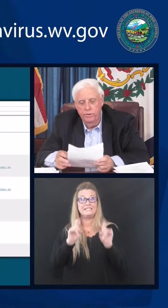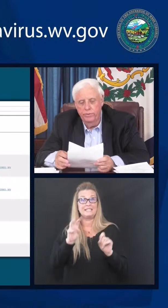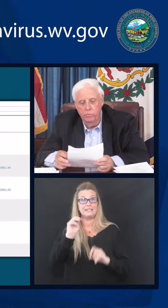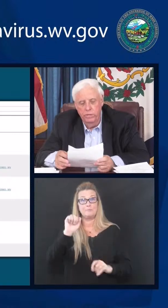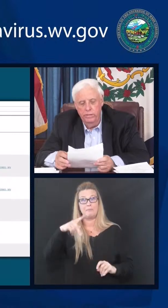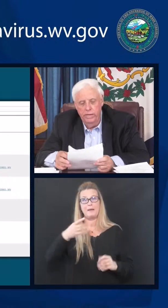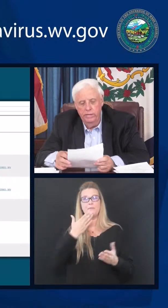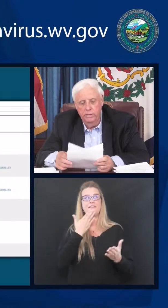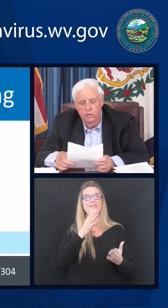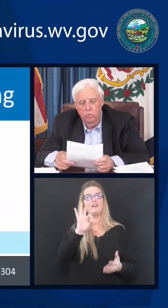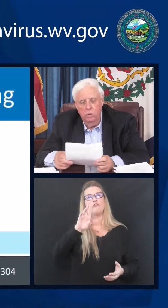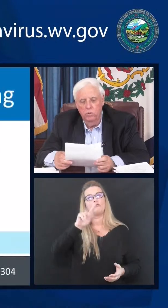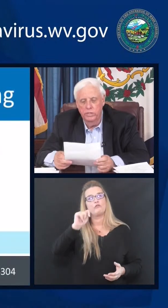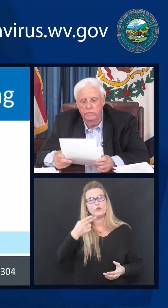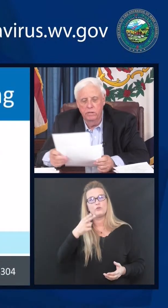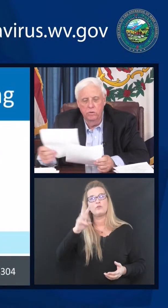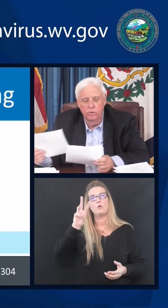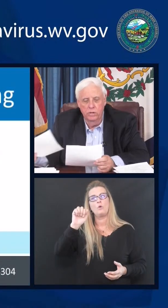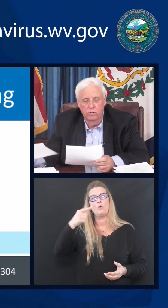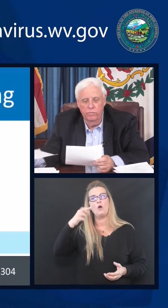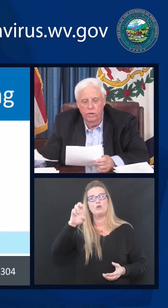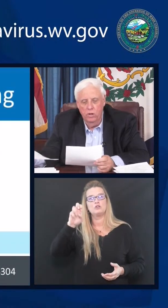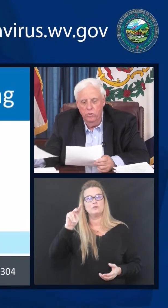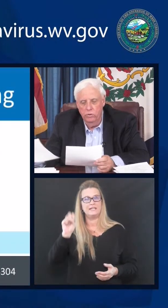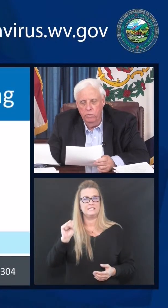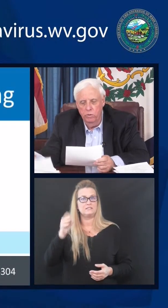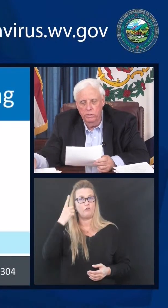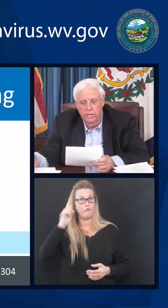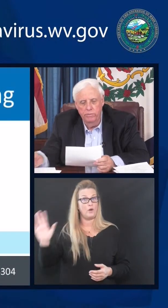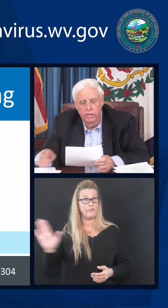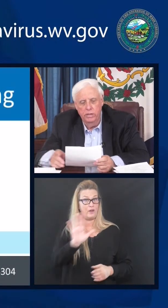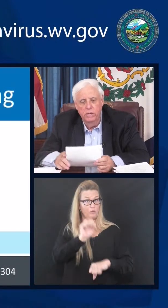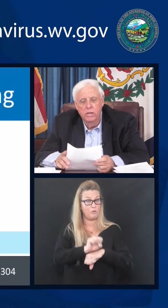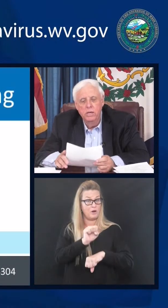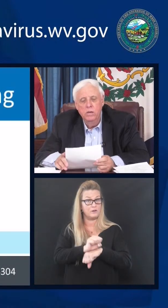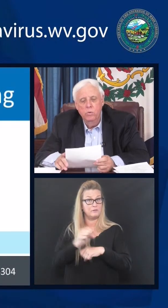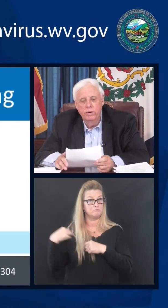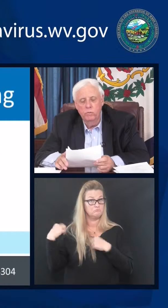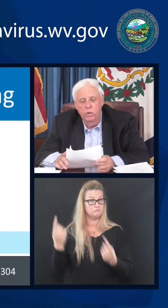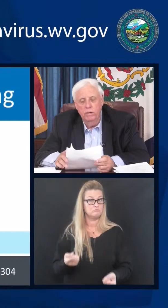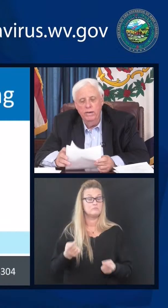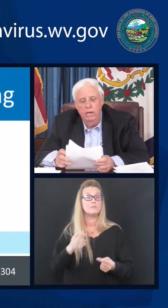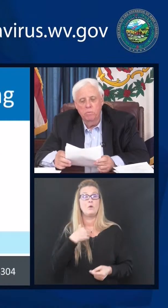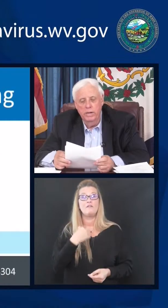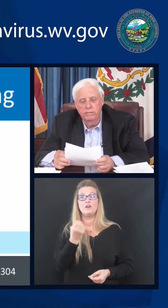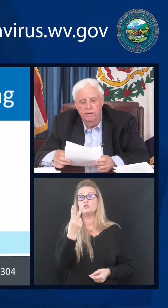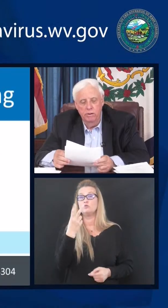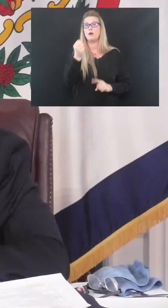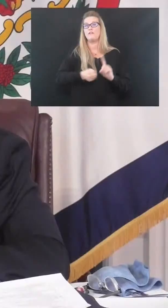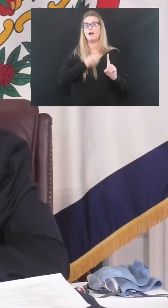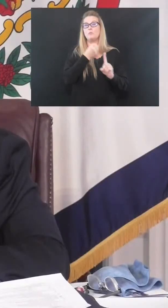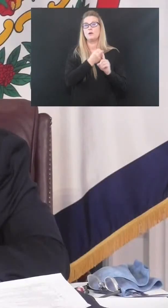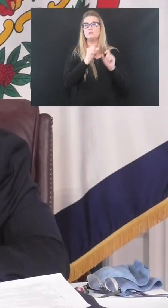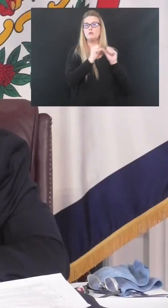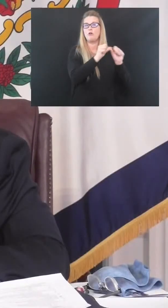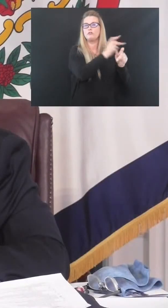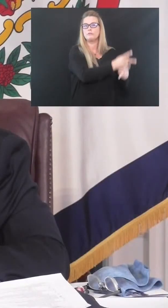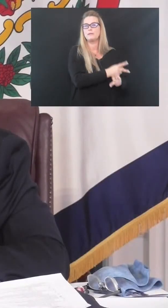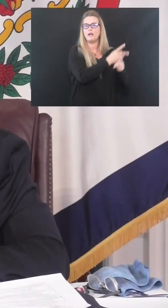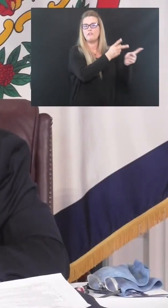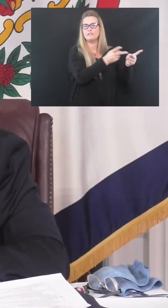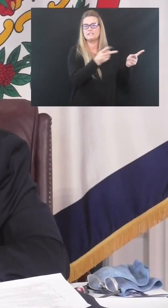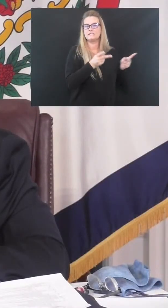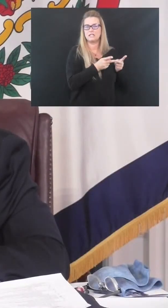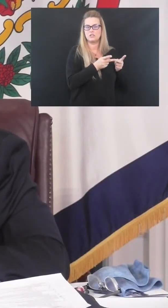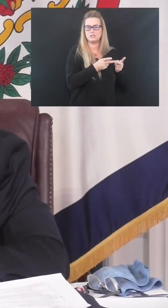thank Pruitt and we thank Walgreens over and over for all the great work they've done. We have 12 outbreaks in our long-term care facilities.